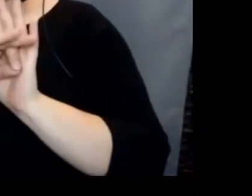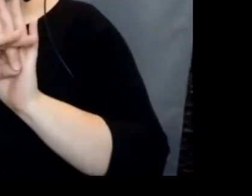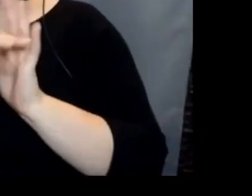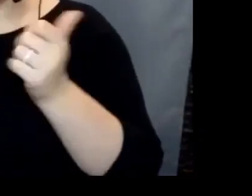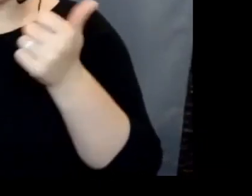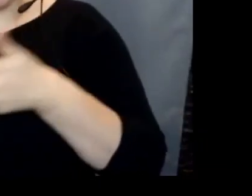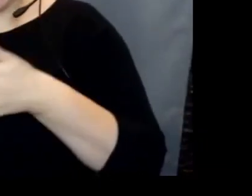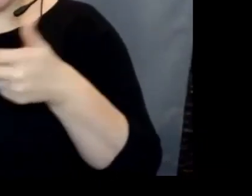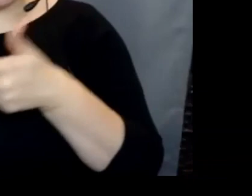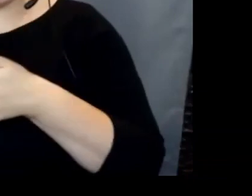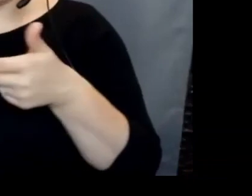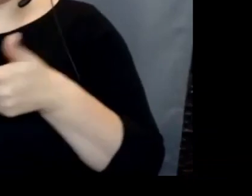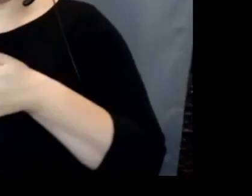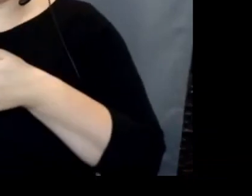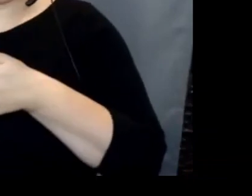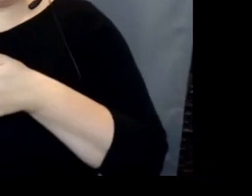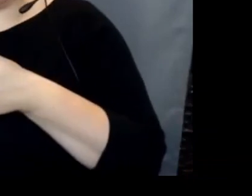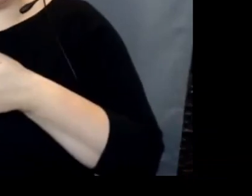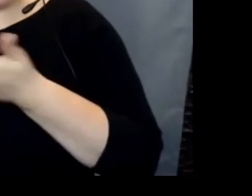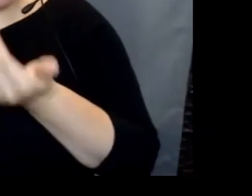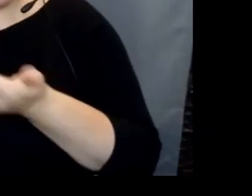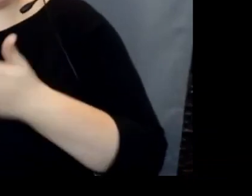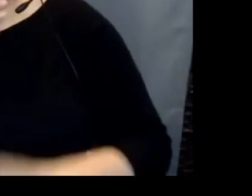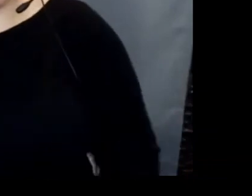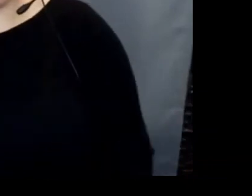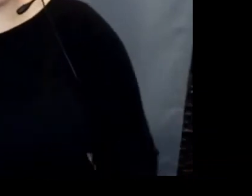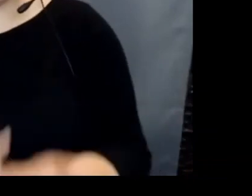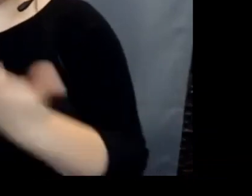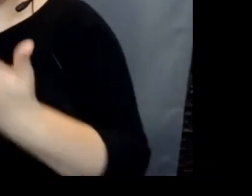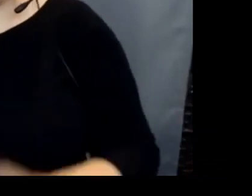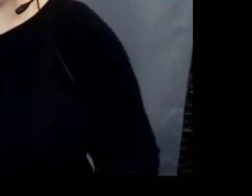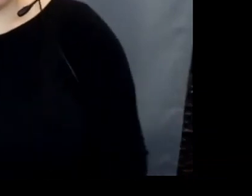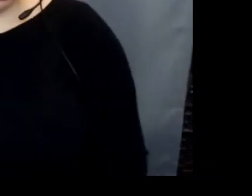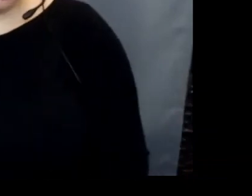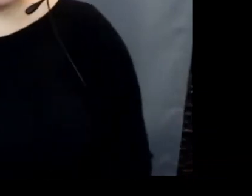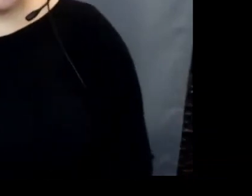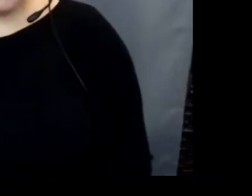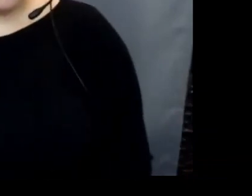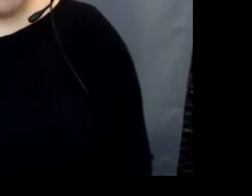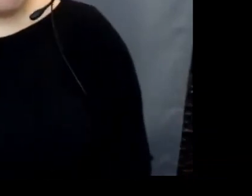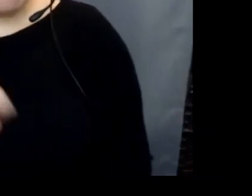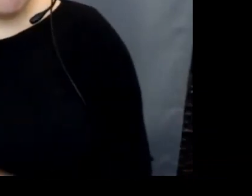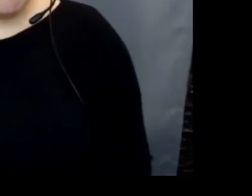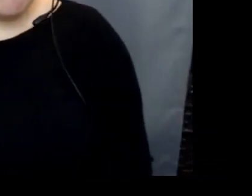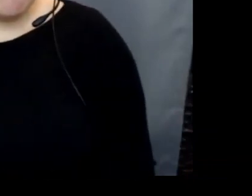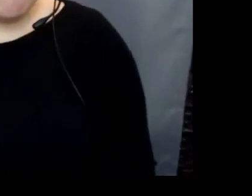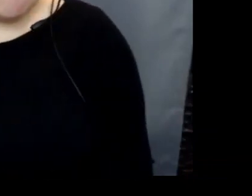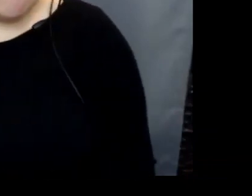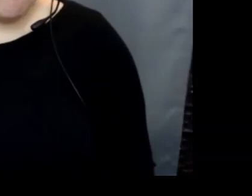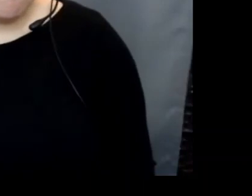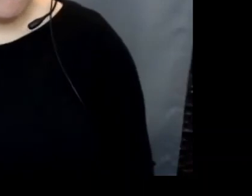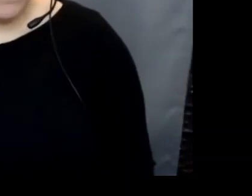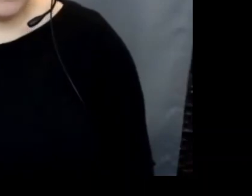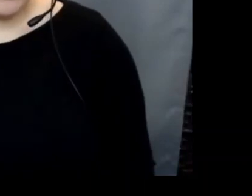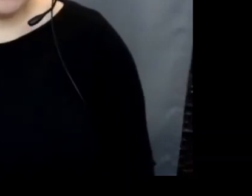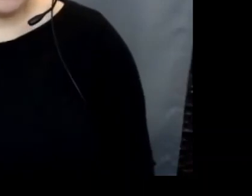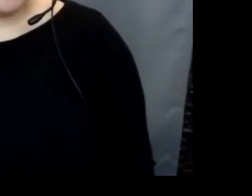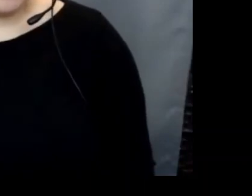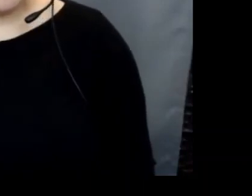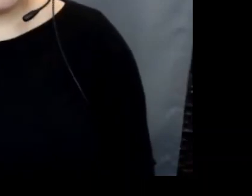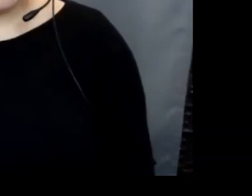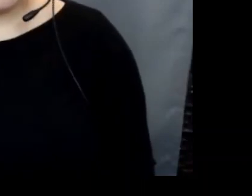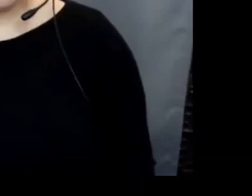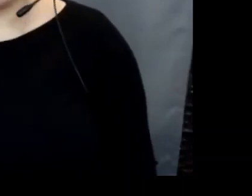you're given what you feel is closest to the most appropriate to what you're actually doing.